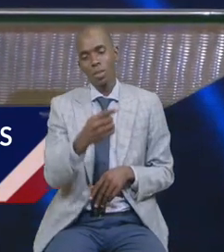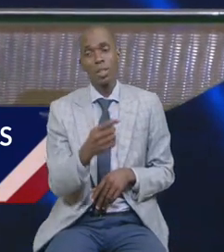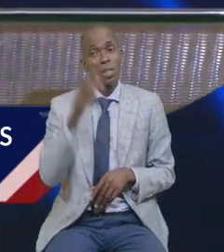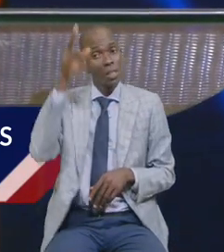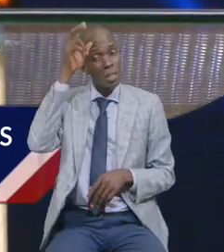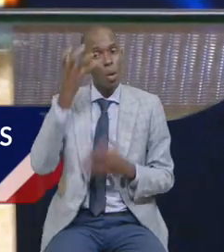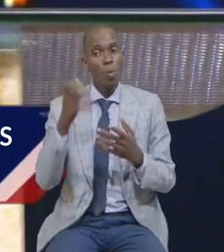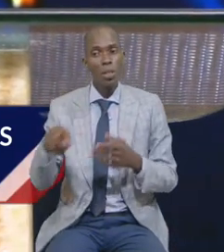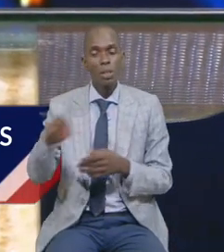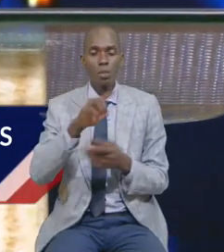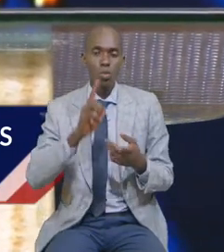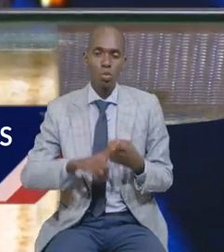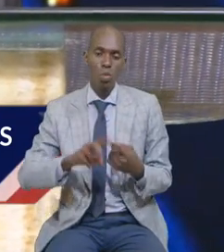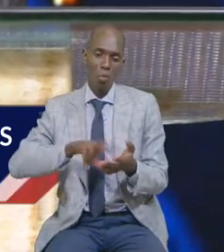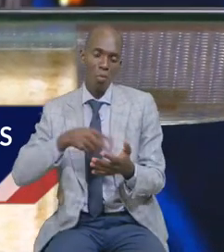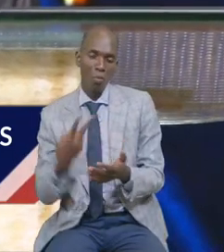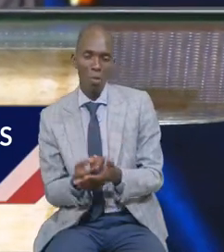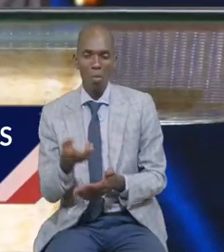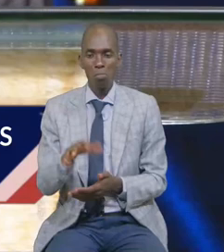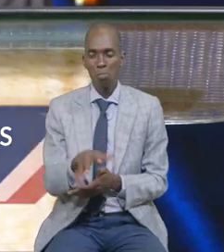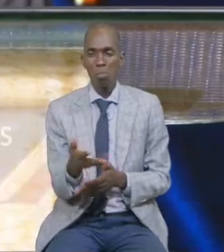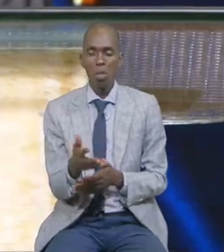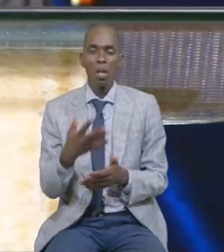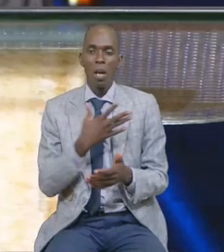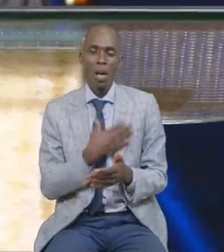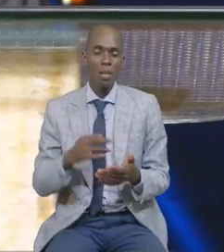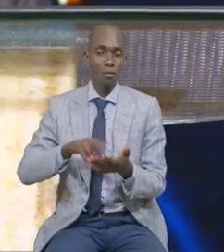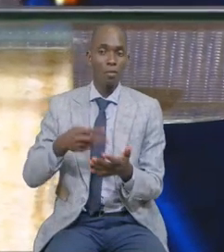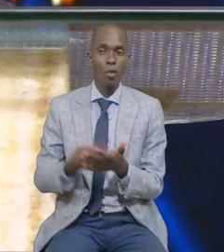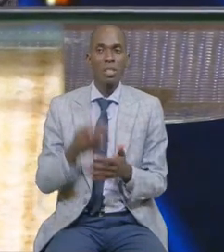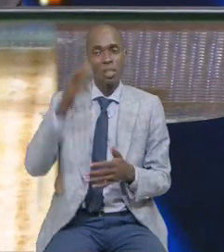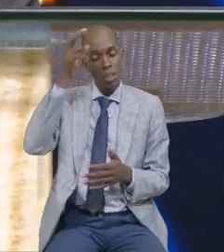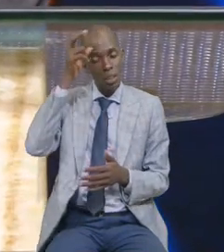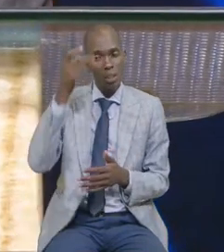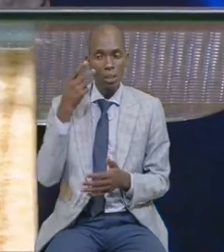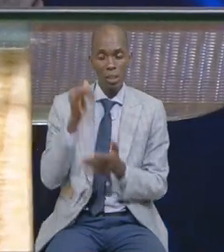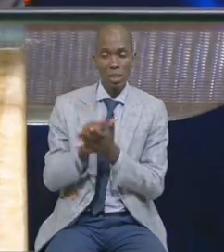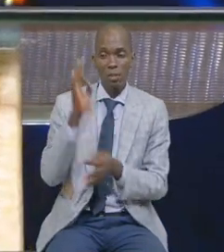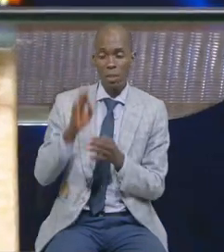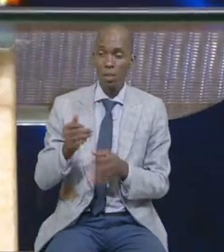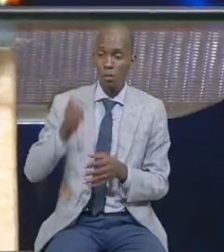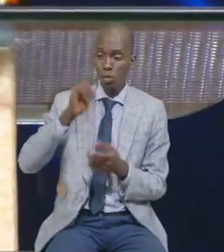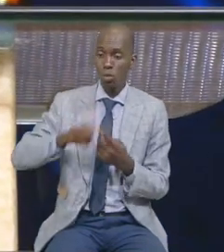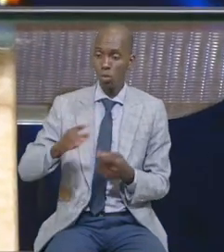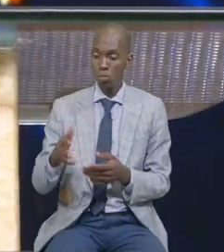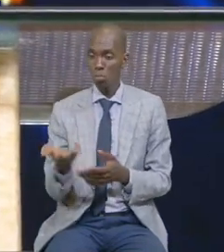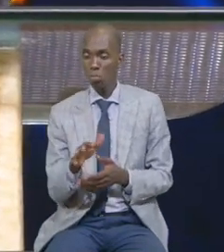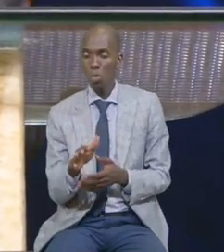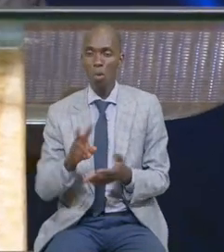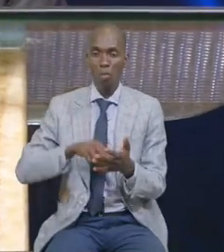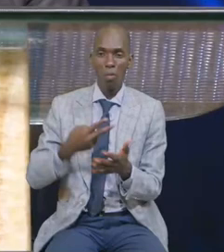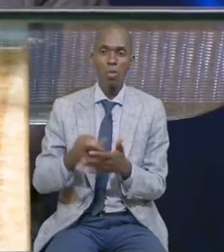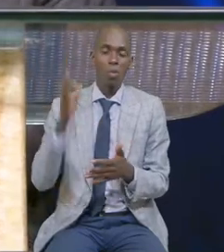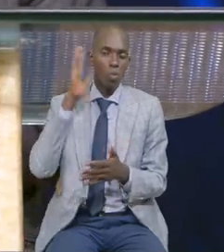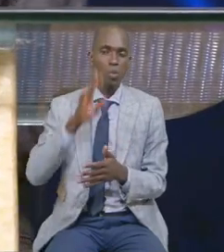compromise. If they will not compromise, Satan wanted them to burn in the fiery furnace. Look at Revelation